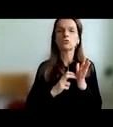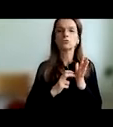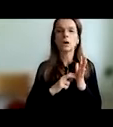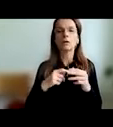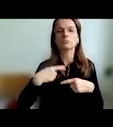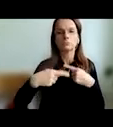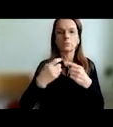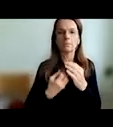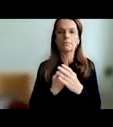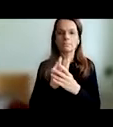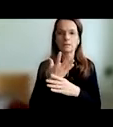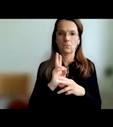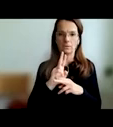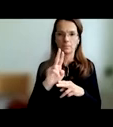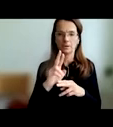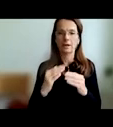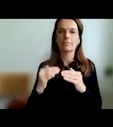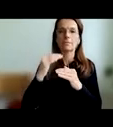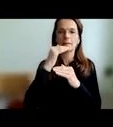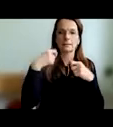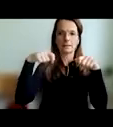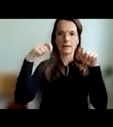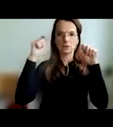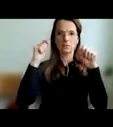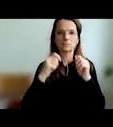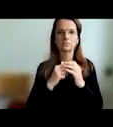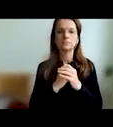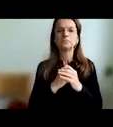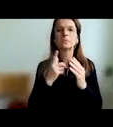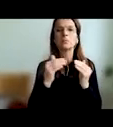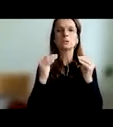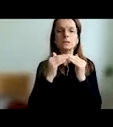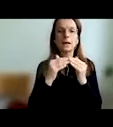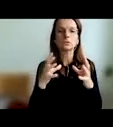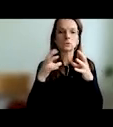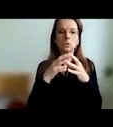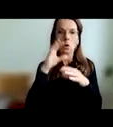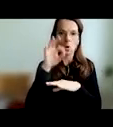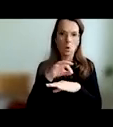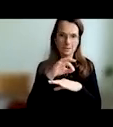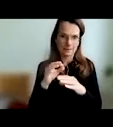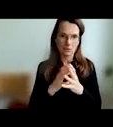already available, but we expect upgrading